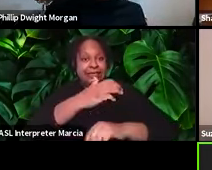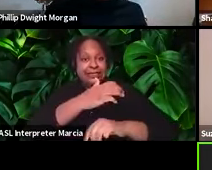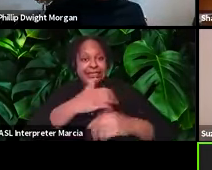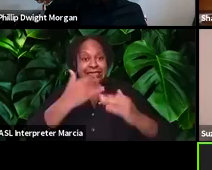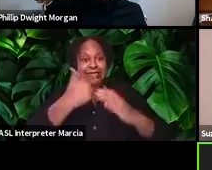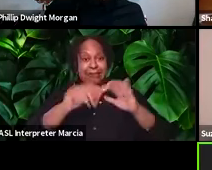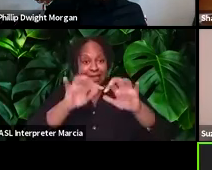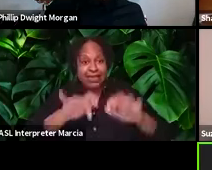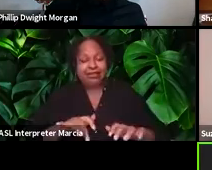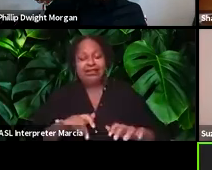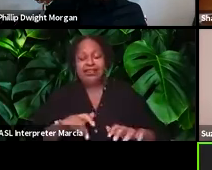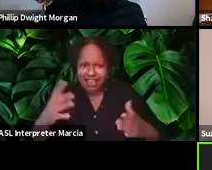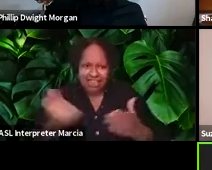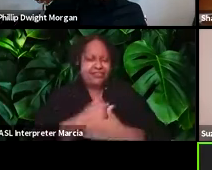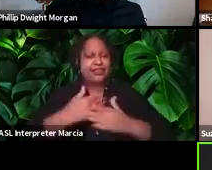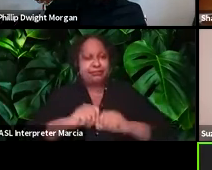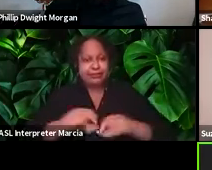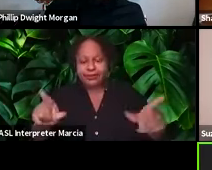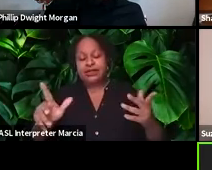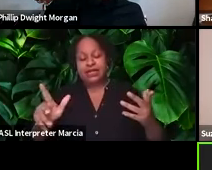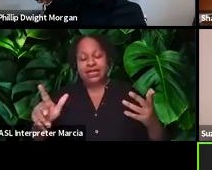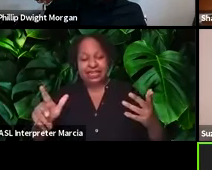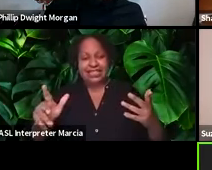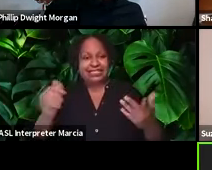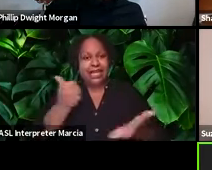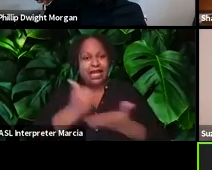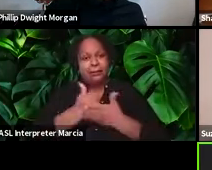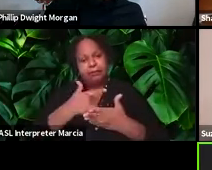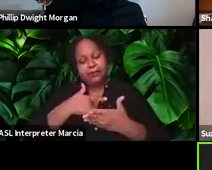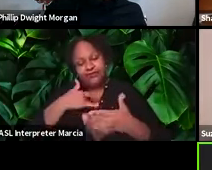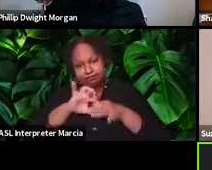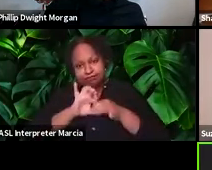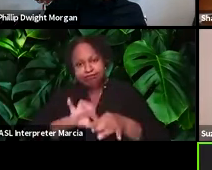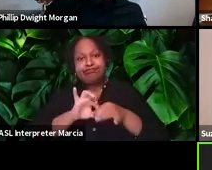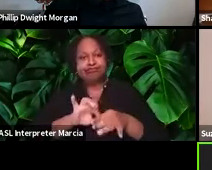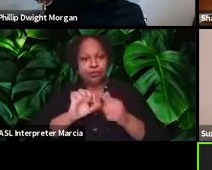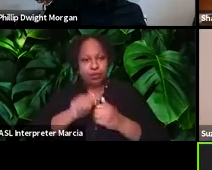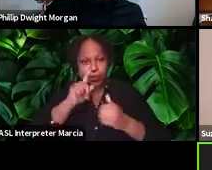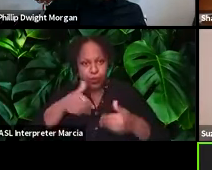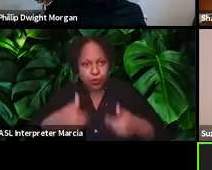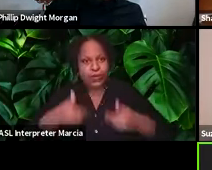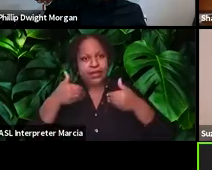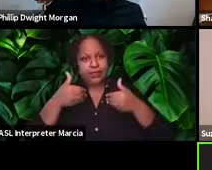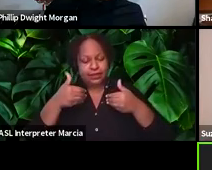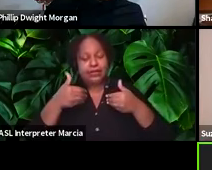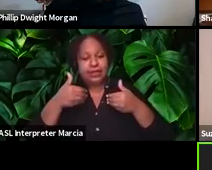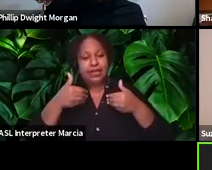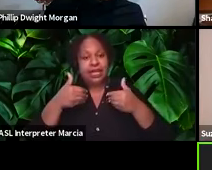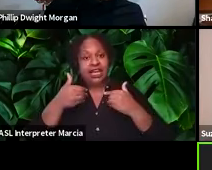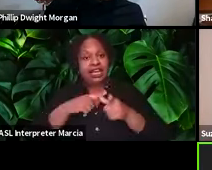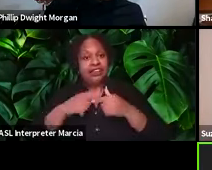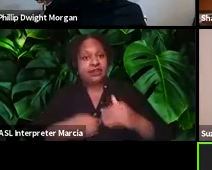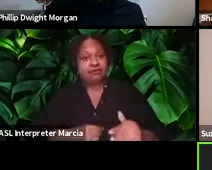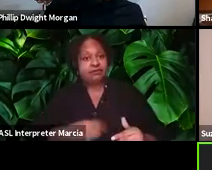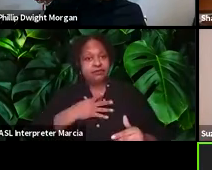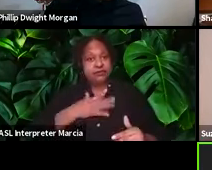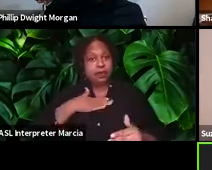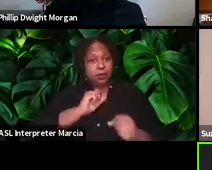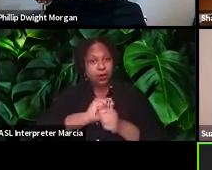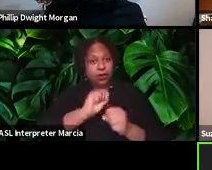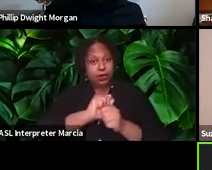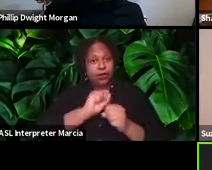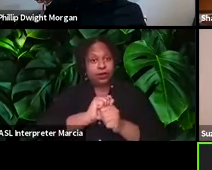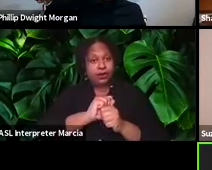connected to the roots of who I am. And it has been able to inform the work that I do so that it remains